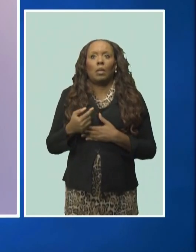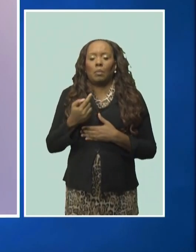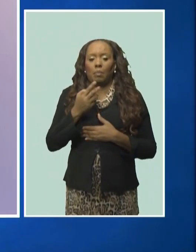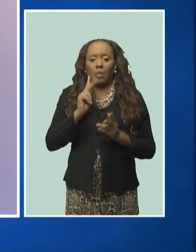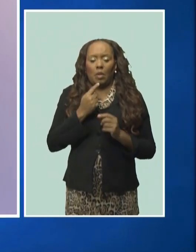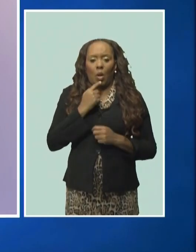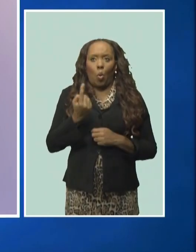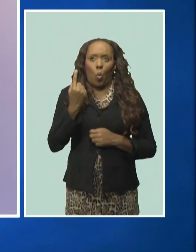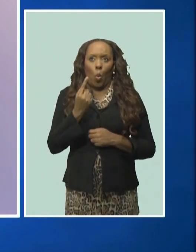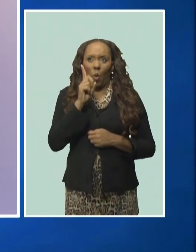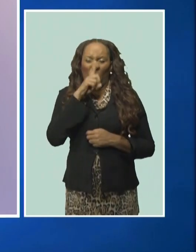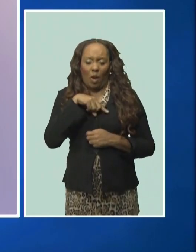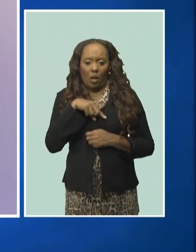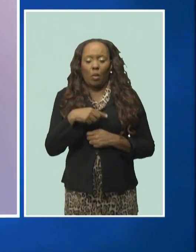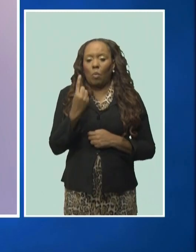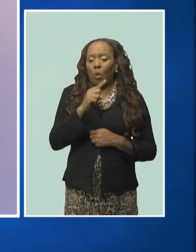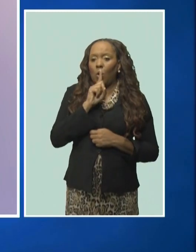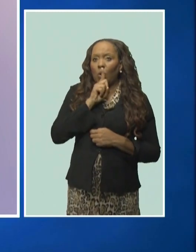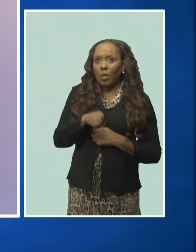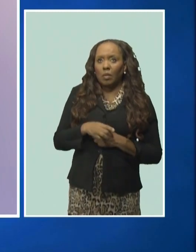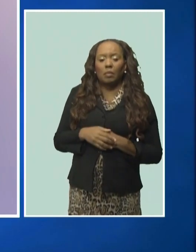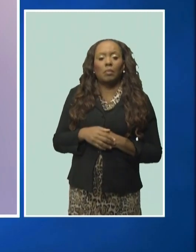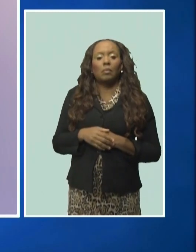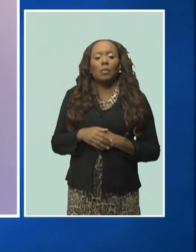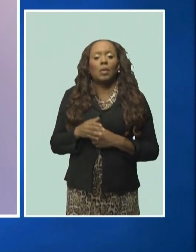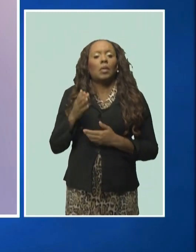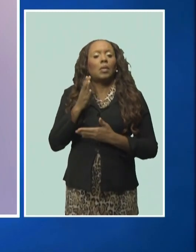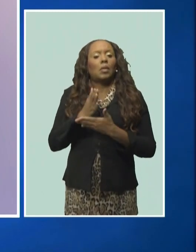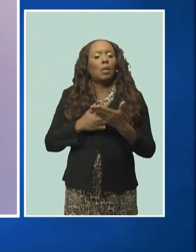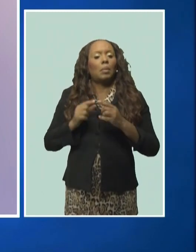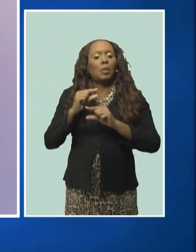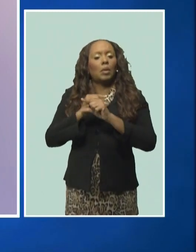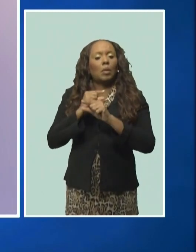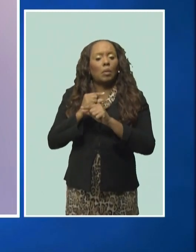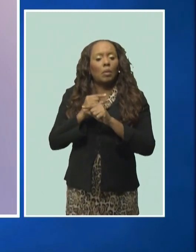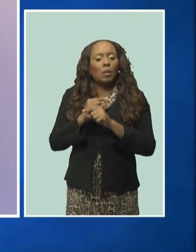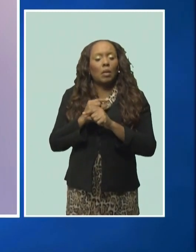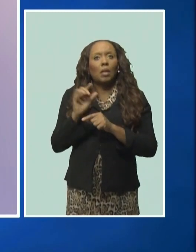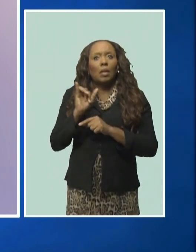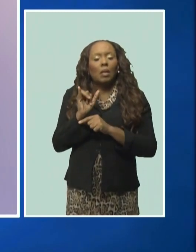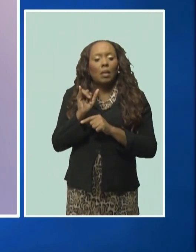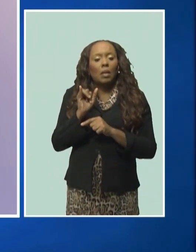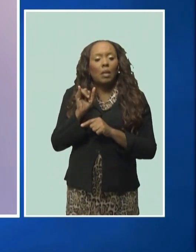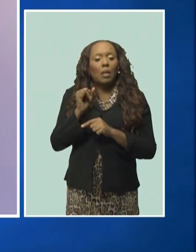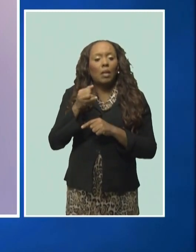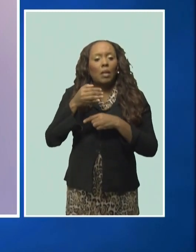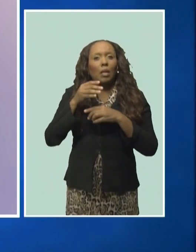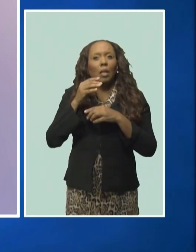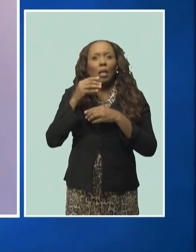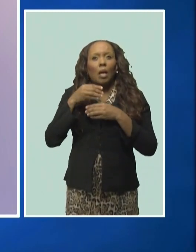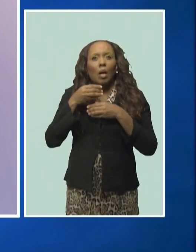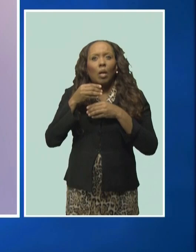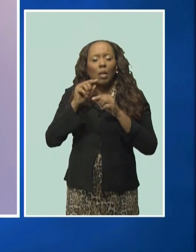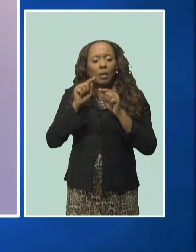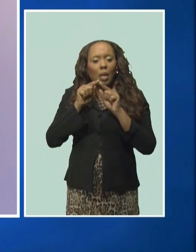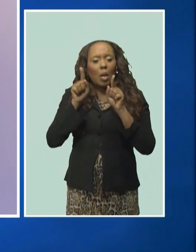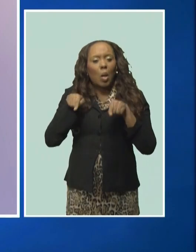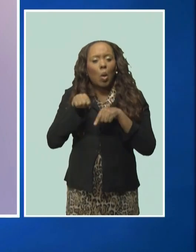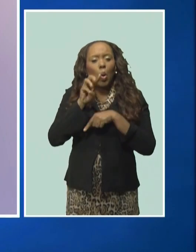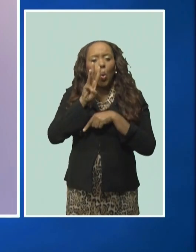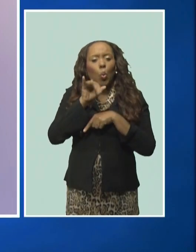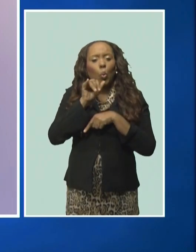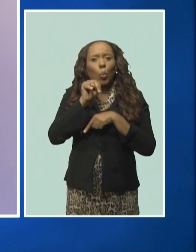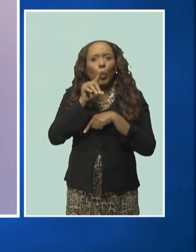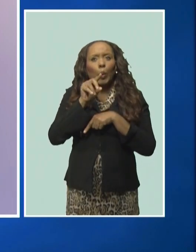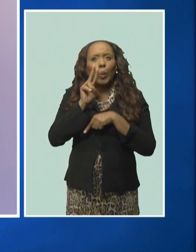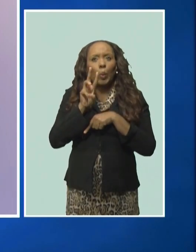banknote. It said some of the security features found on the genuine notes, such as the transparent window, were visible on the